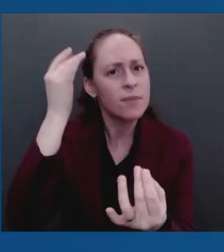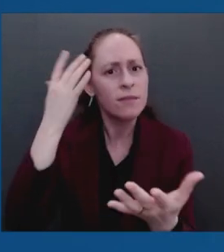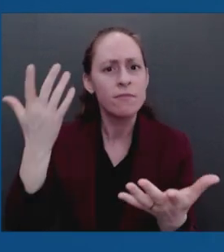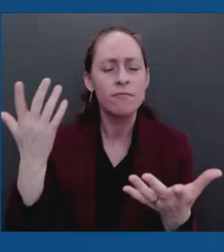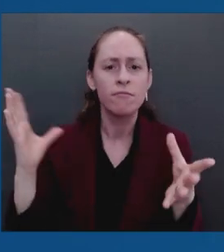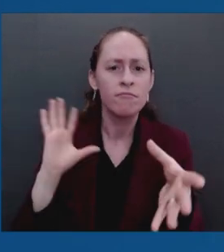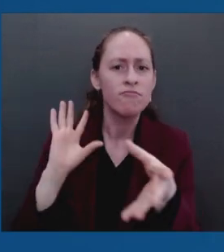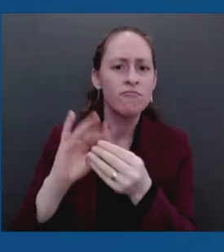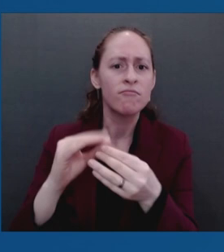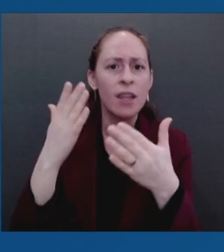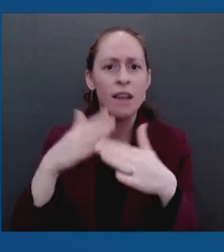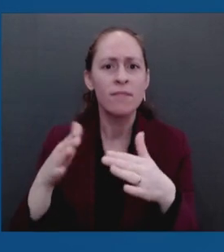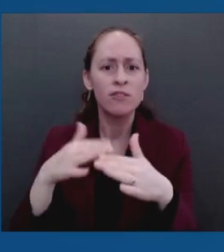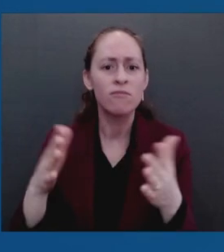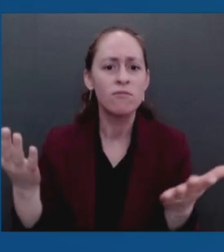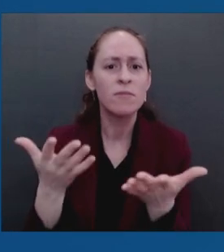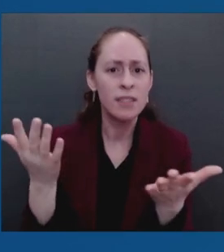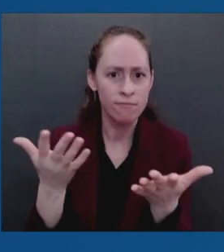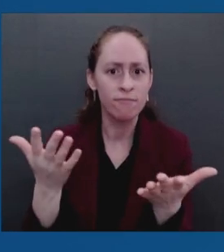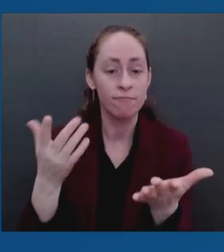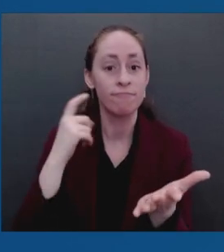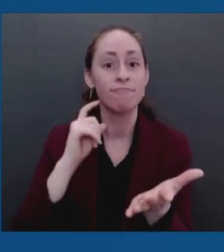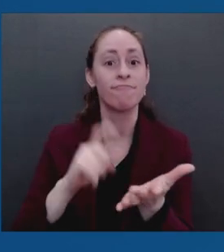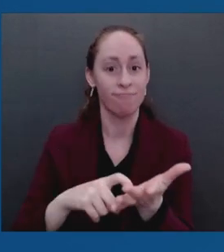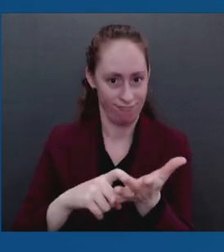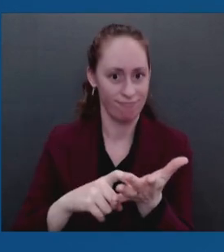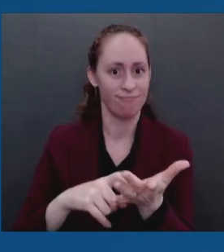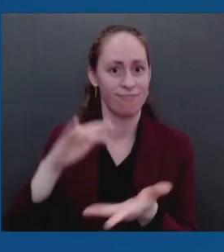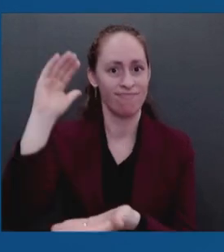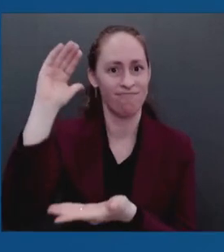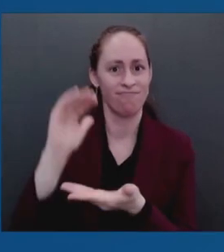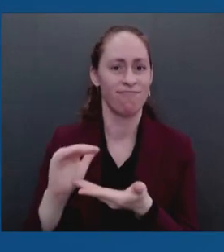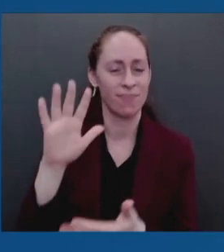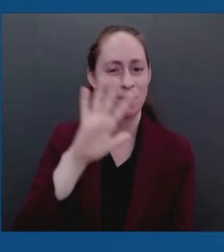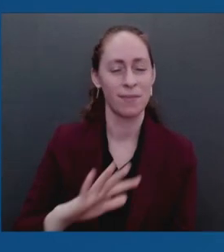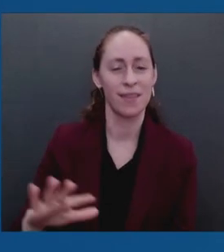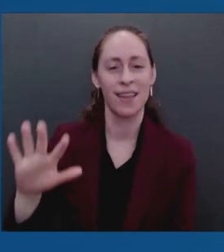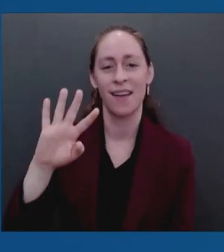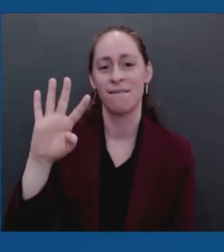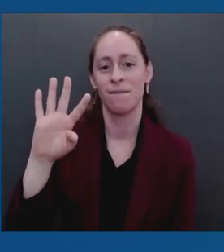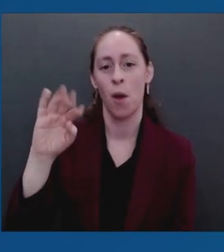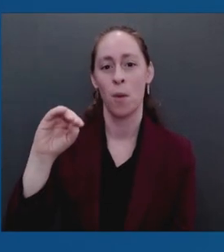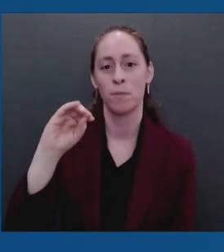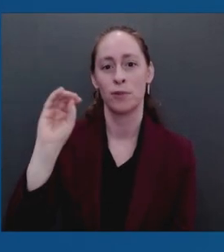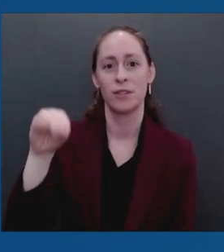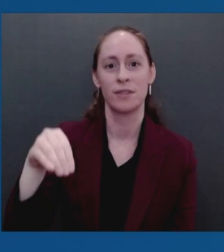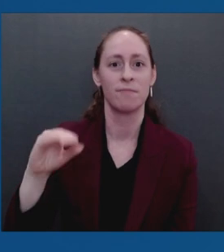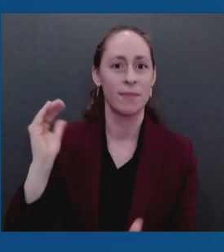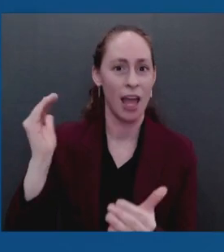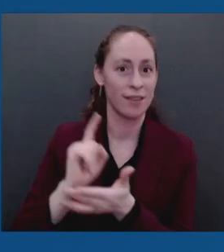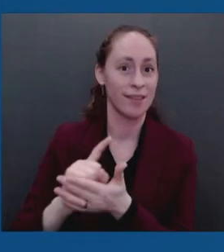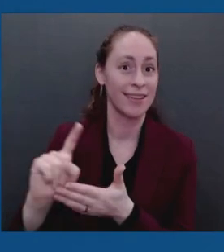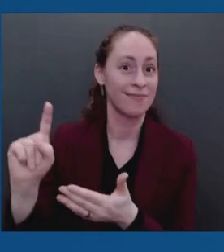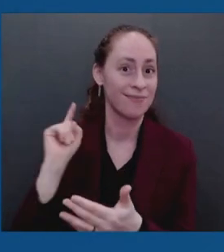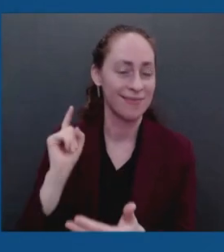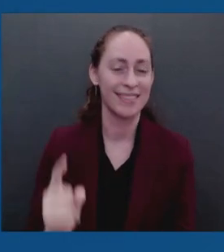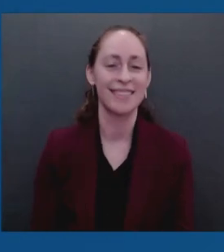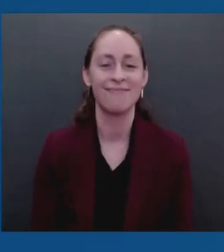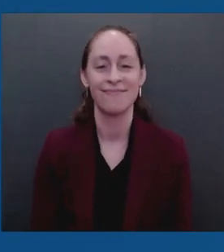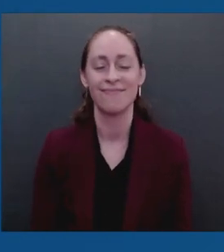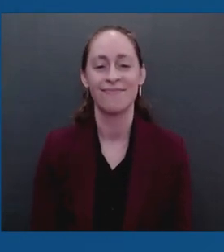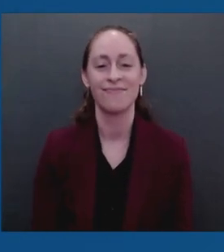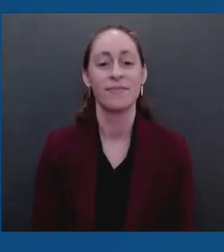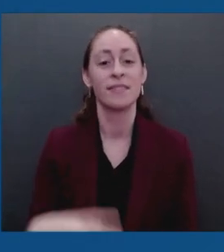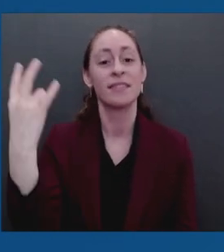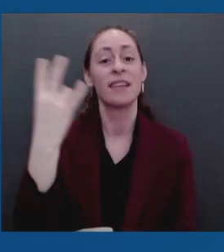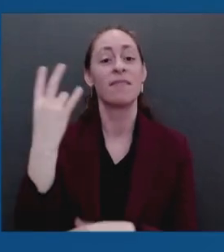a decrease of about 40% over the previous week. The 7-day average of hospital admissions is about 9,500 per day,